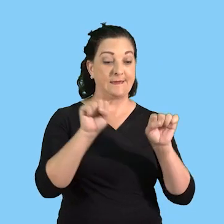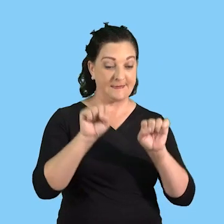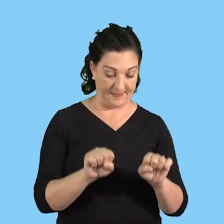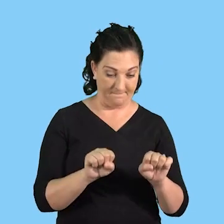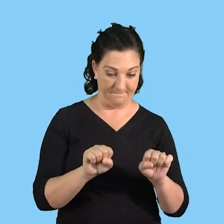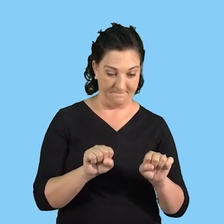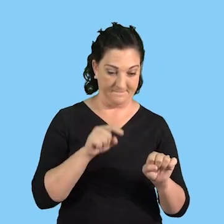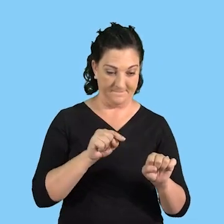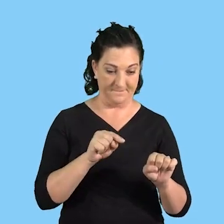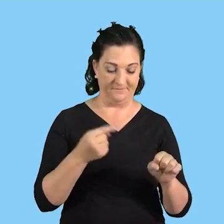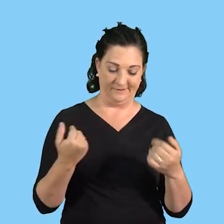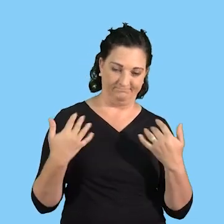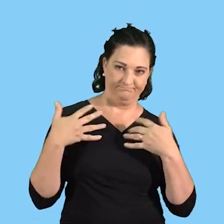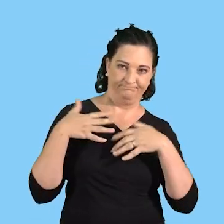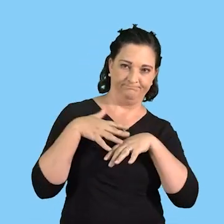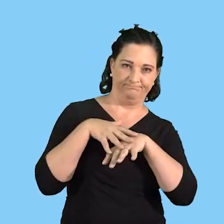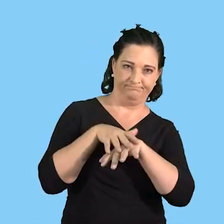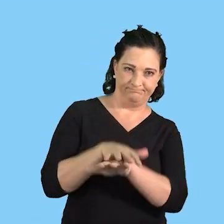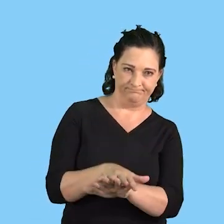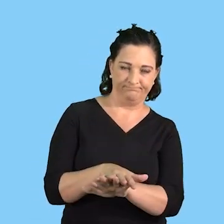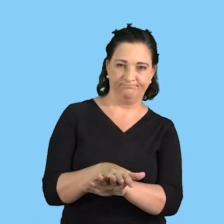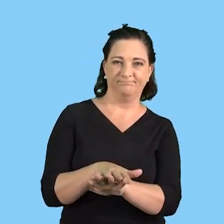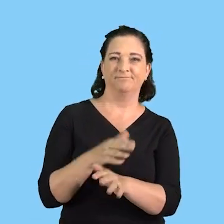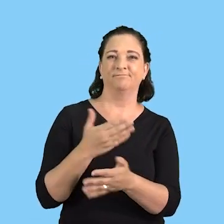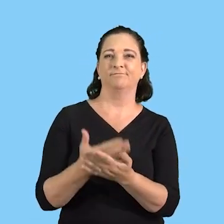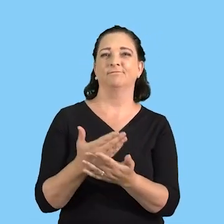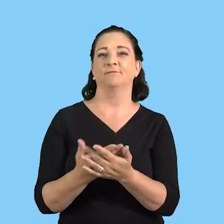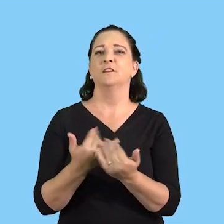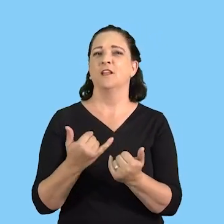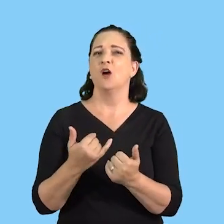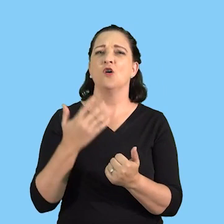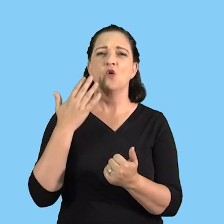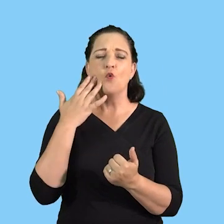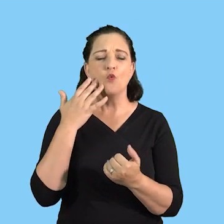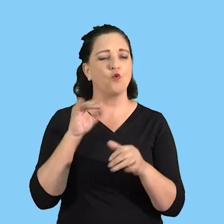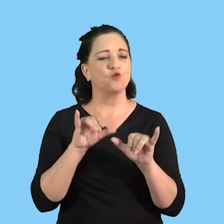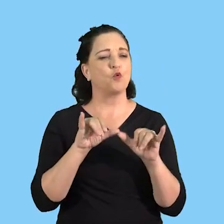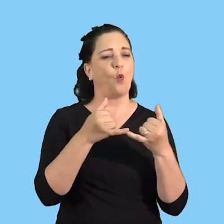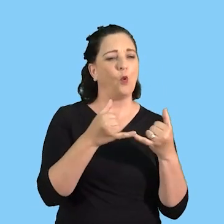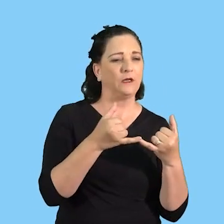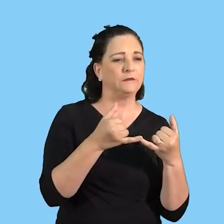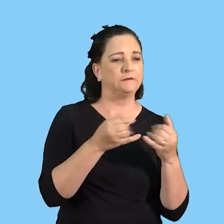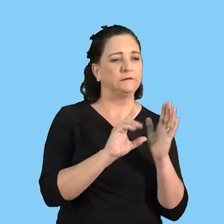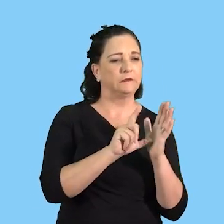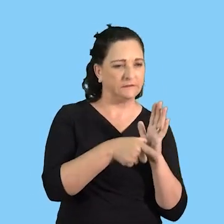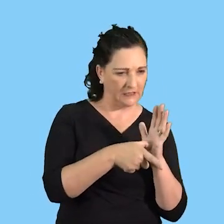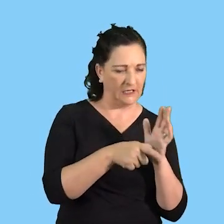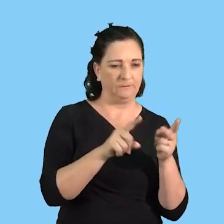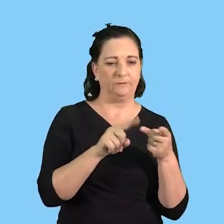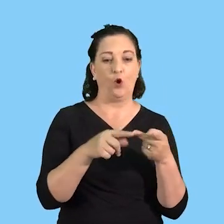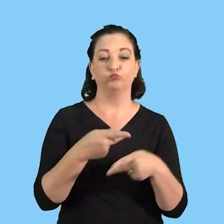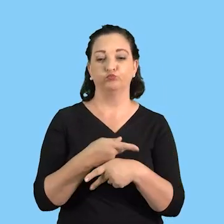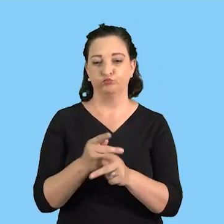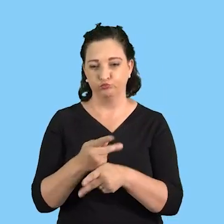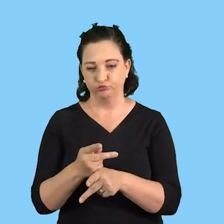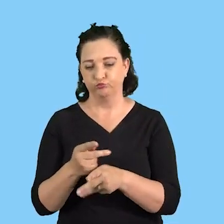system or a methodology rather that is applied throughout the organization to design,